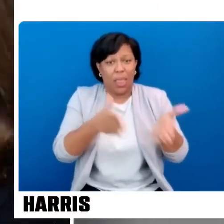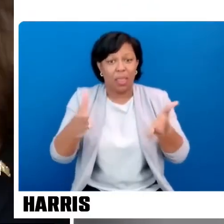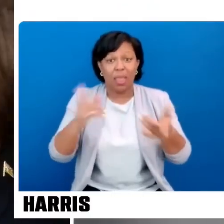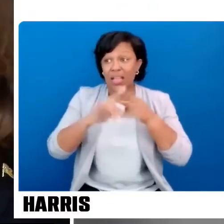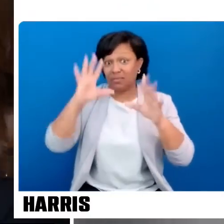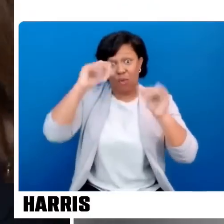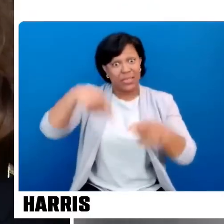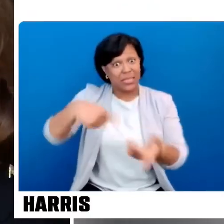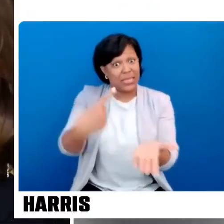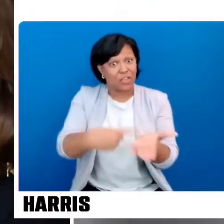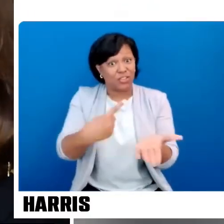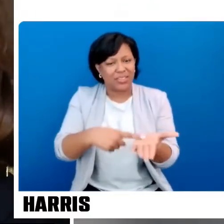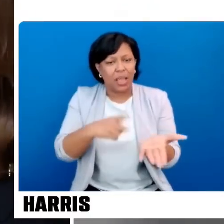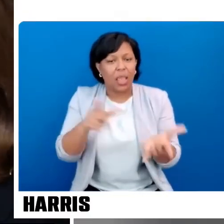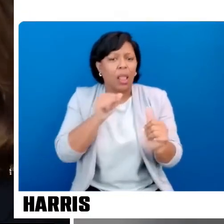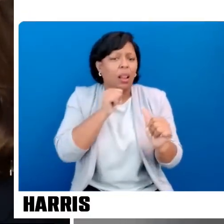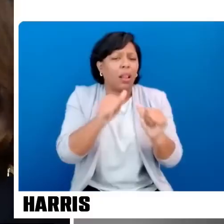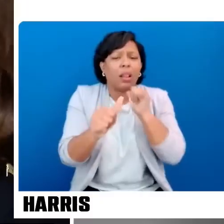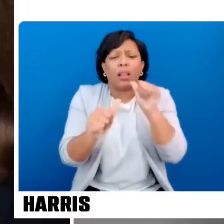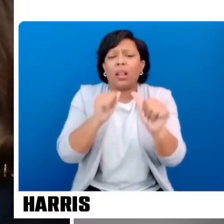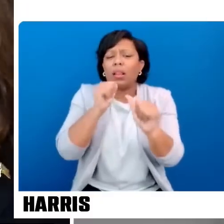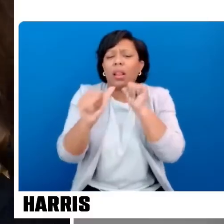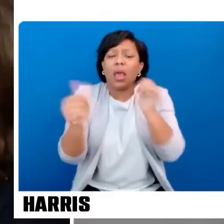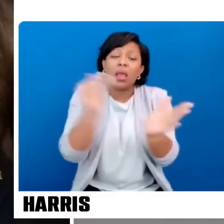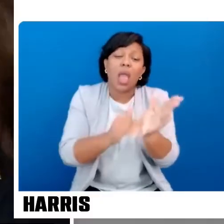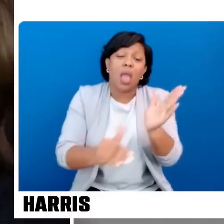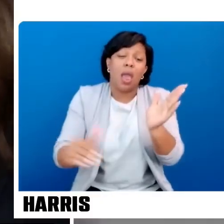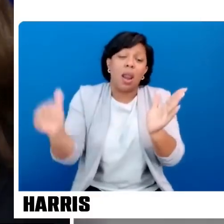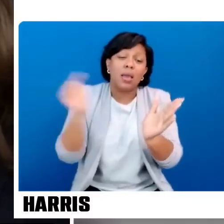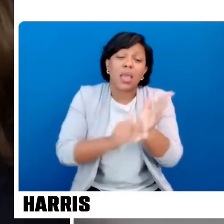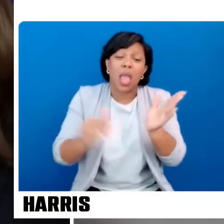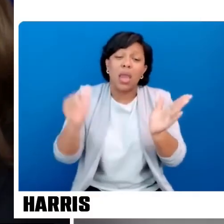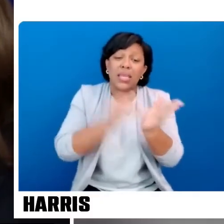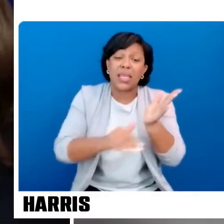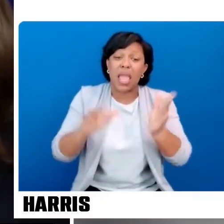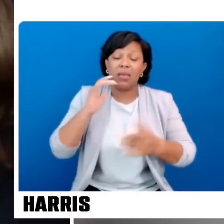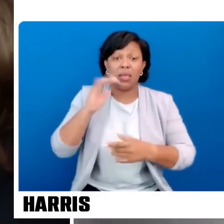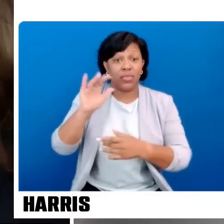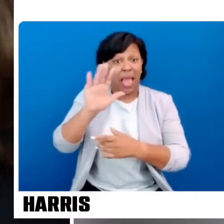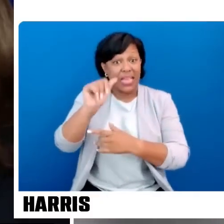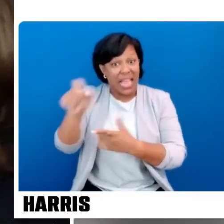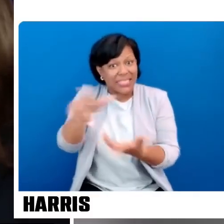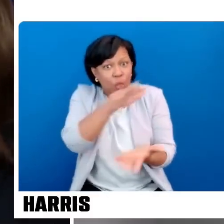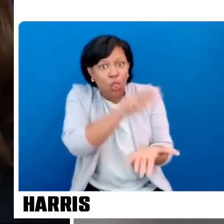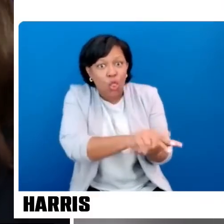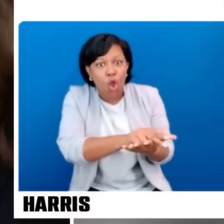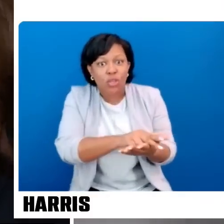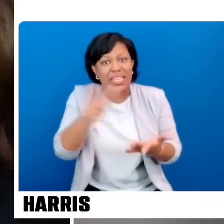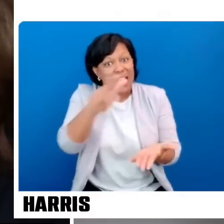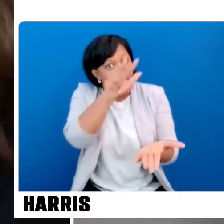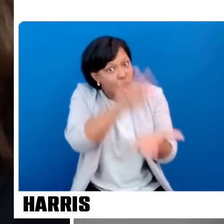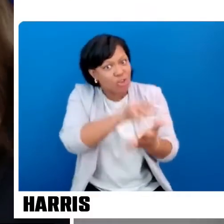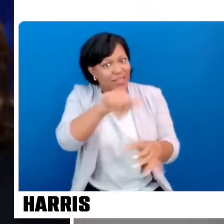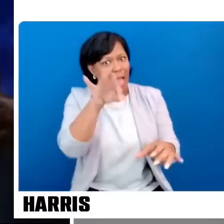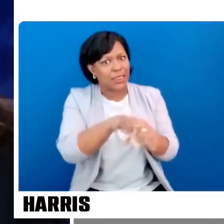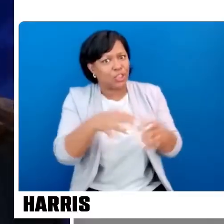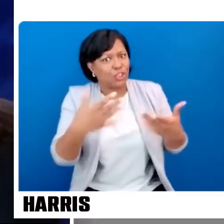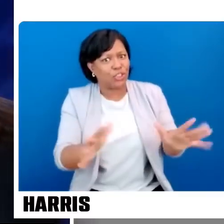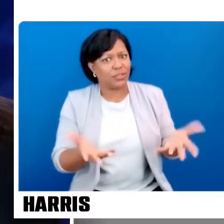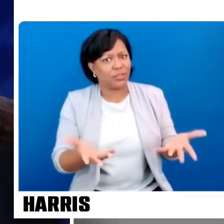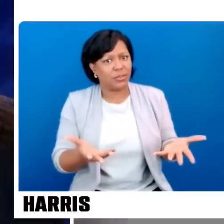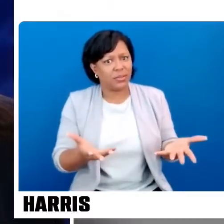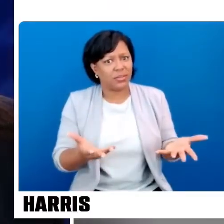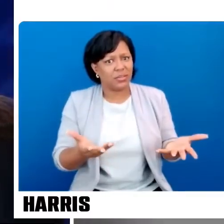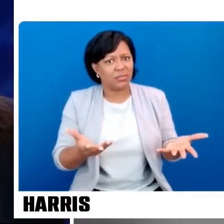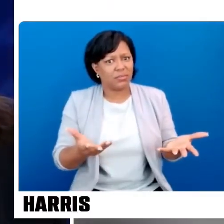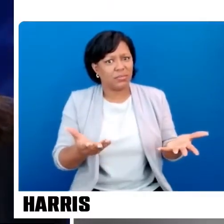cases you have lost because you did, in fact, lose that election, It leads one to believe that